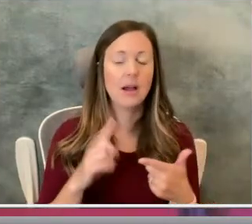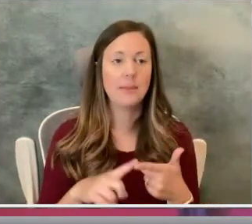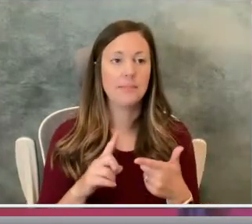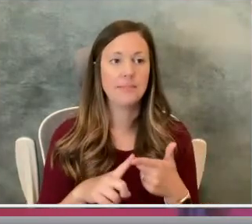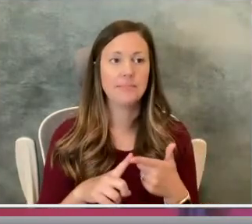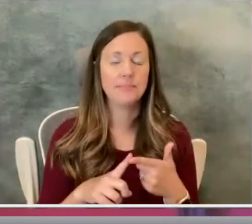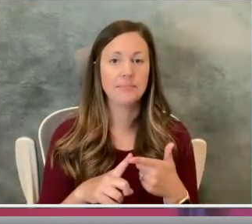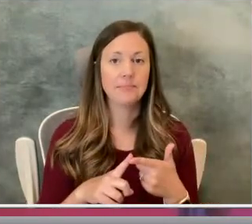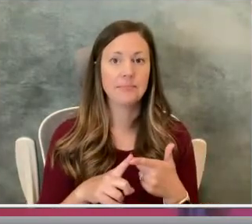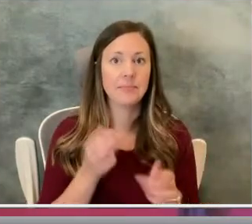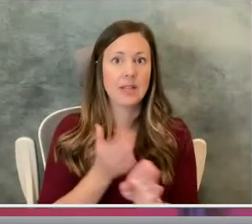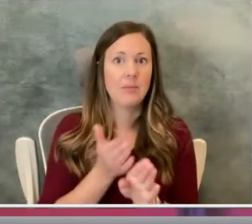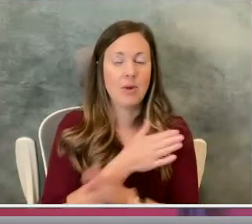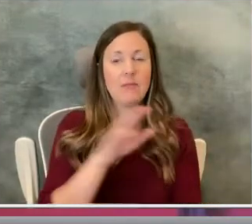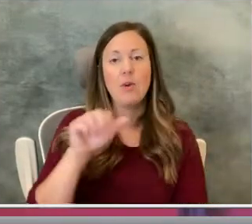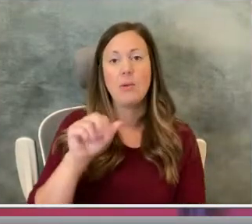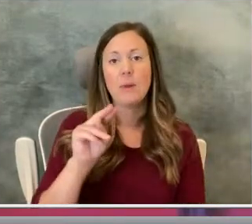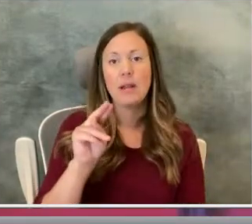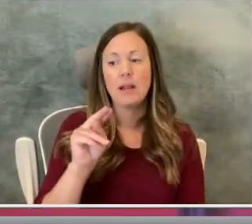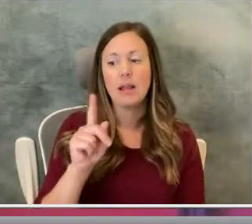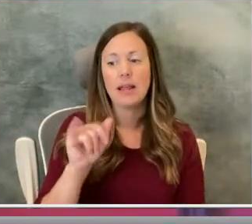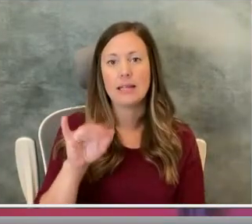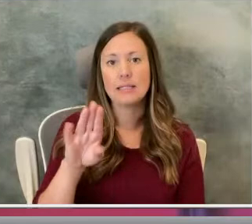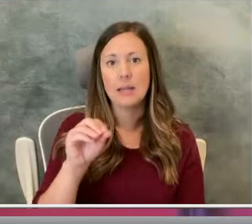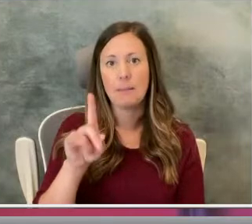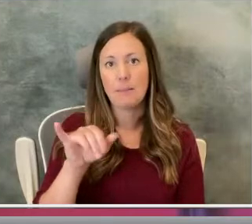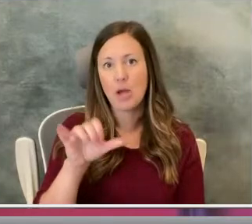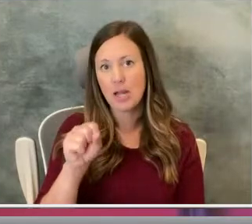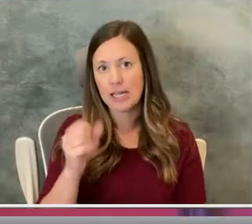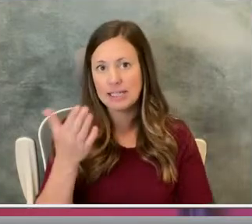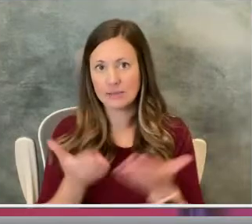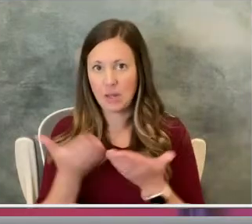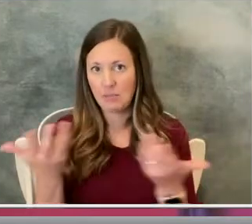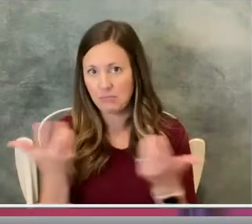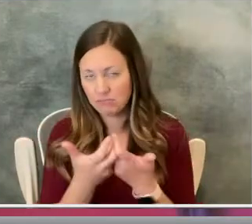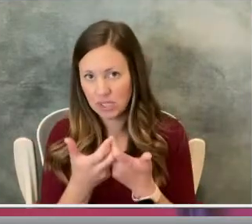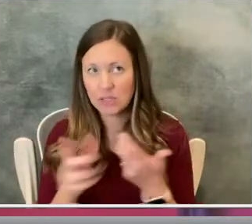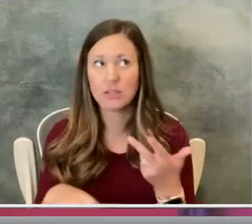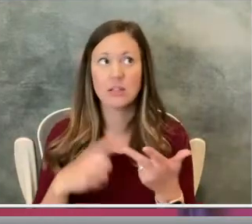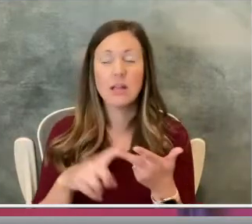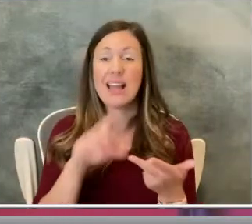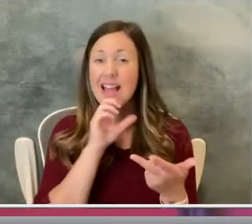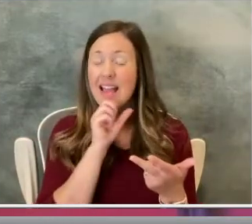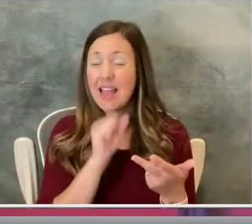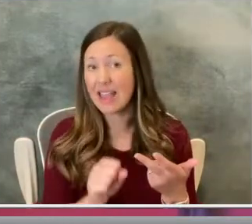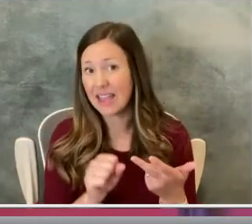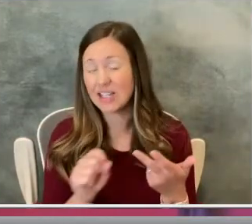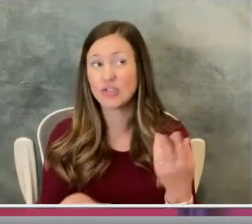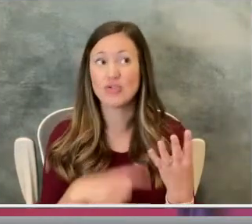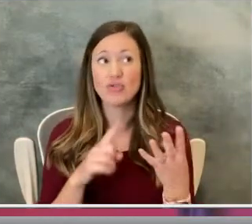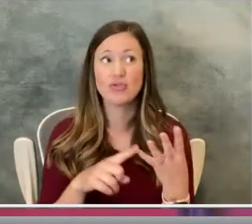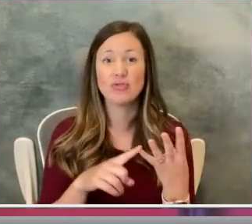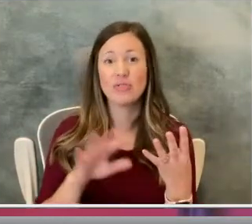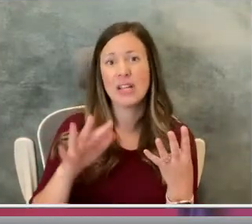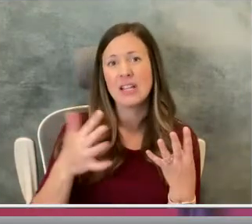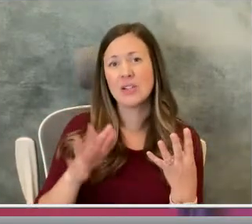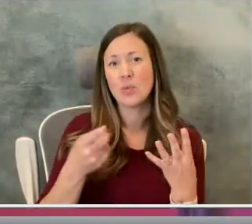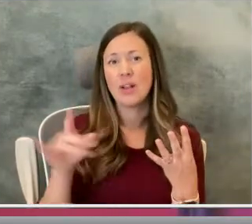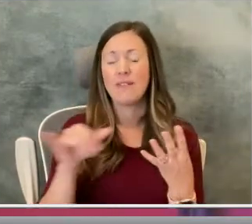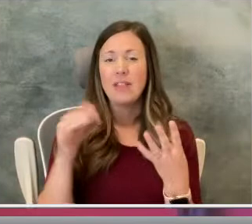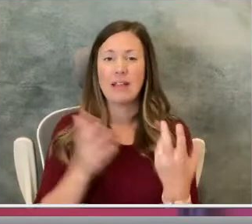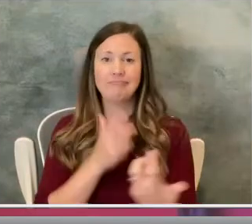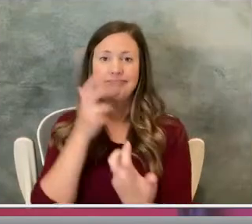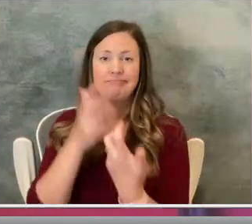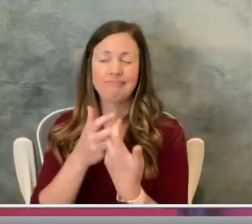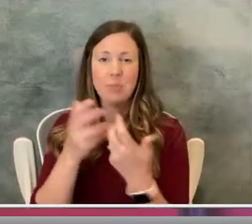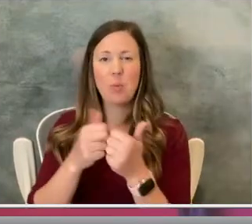antibodies that the recipient may have to the donor, age, and then sort of suitability of other aspects of the donor organs.